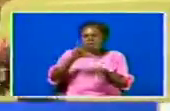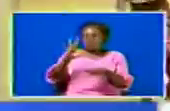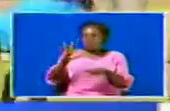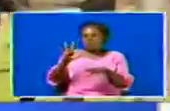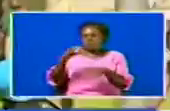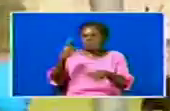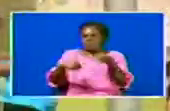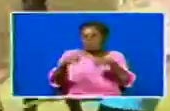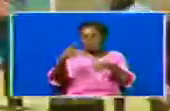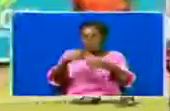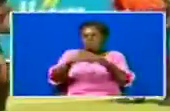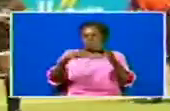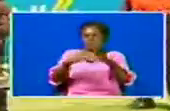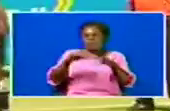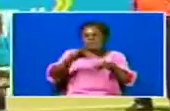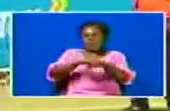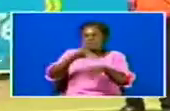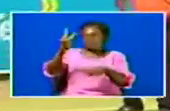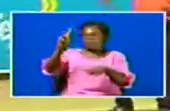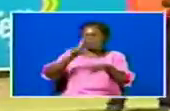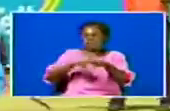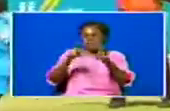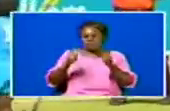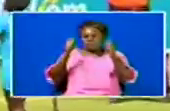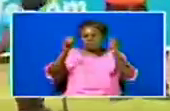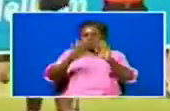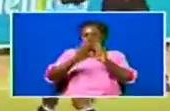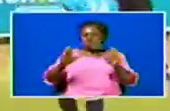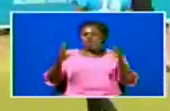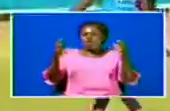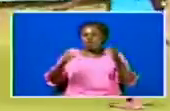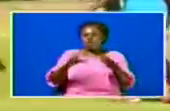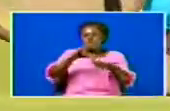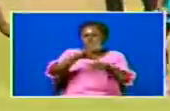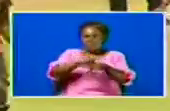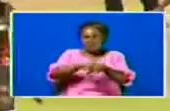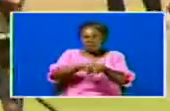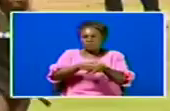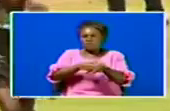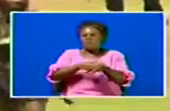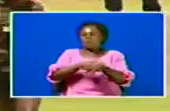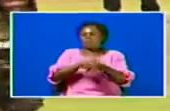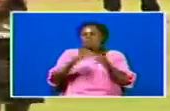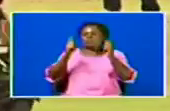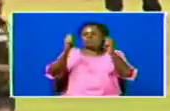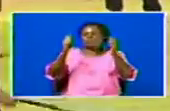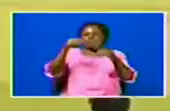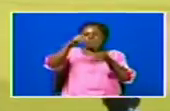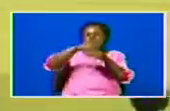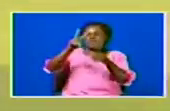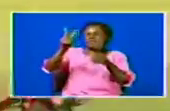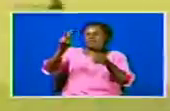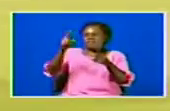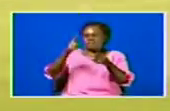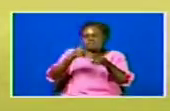win in securing their 20th title. No team has been able to end Telkom's dominance in the Kenya Hockey Union League.